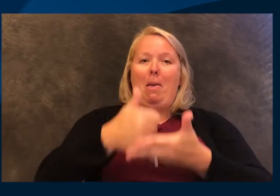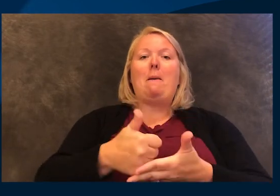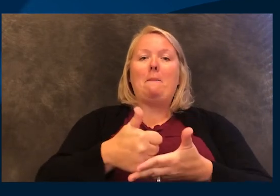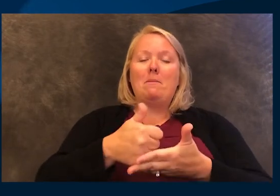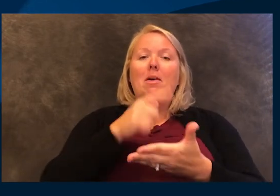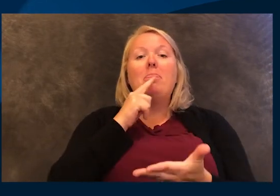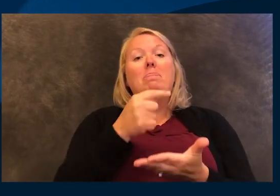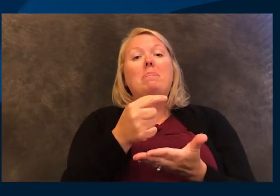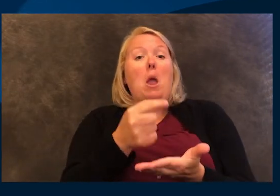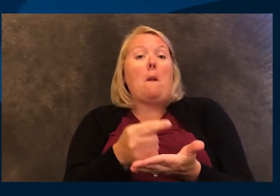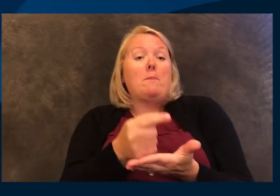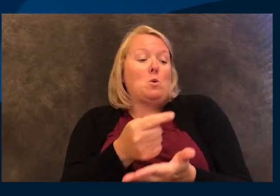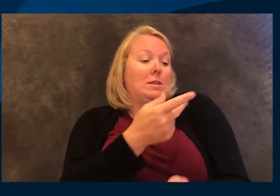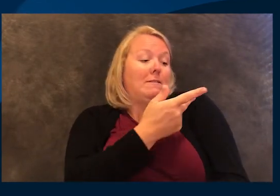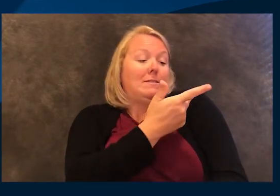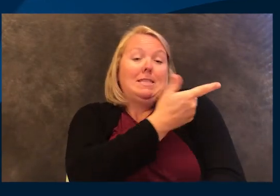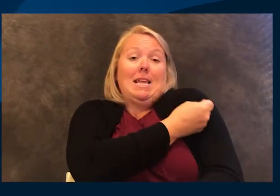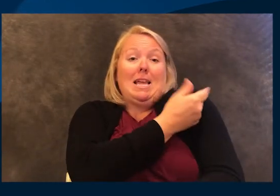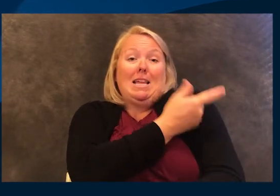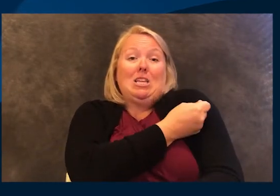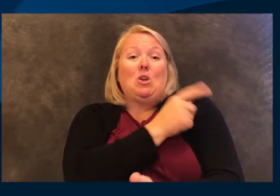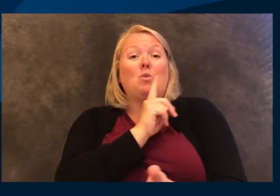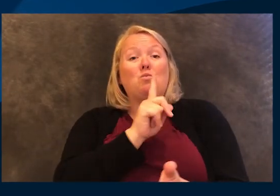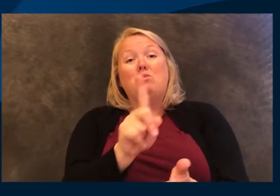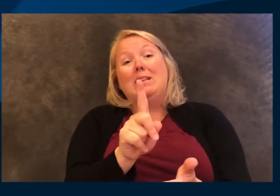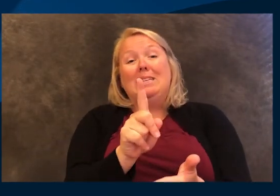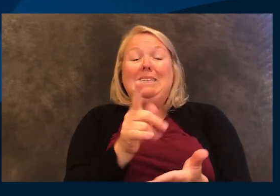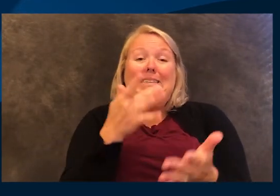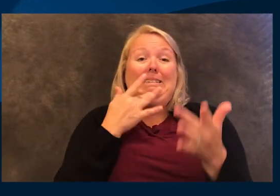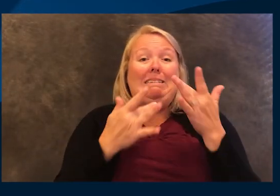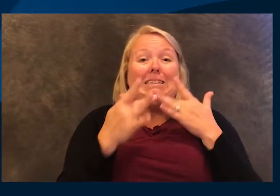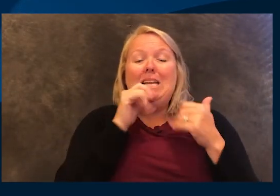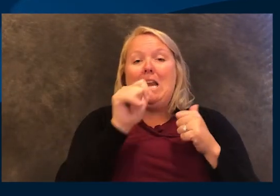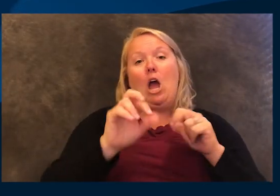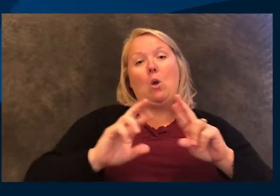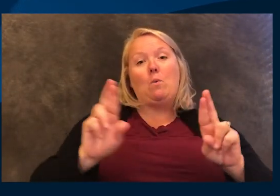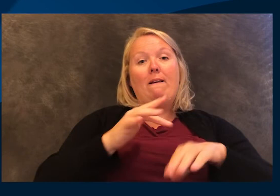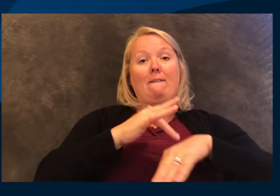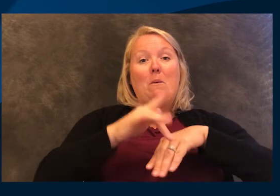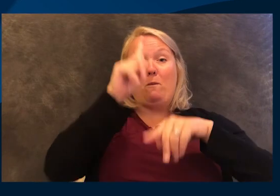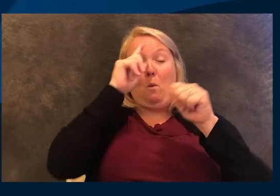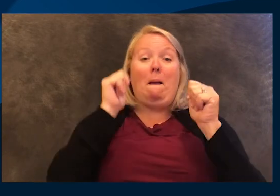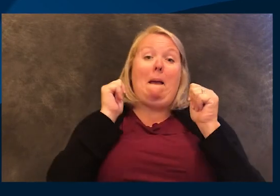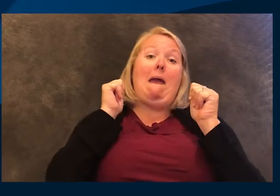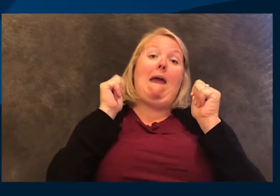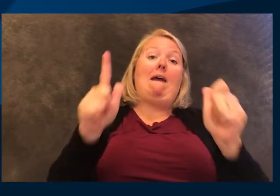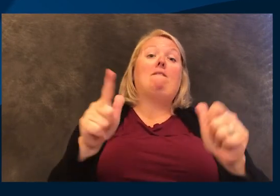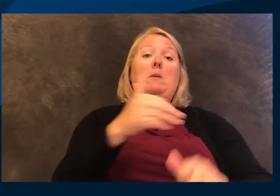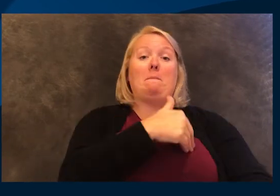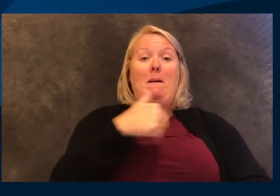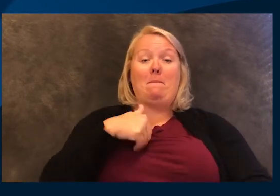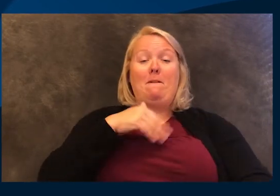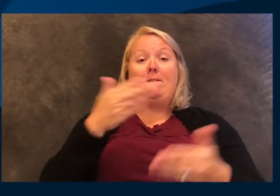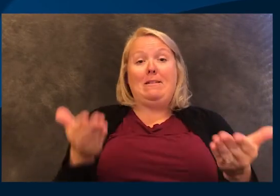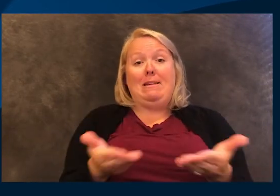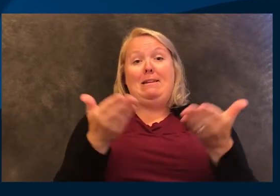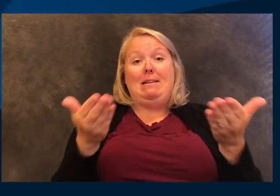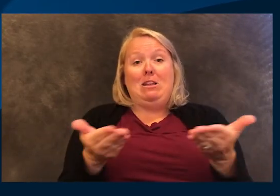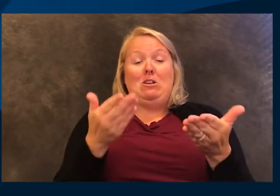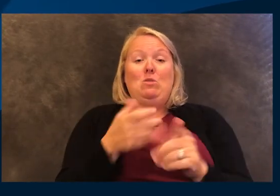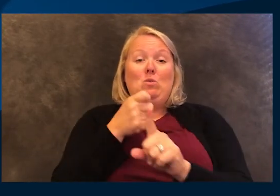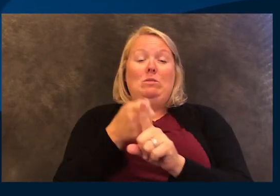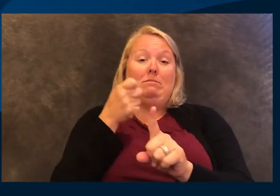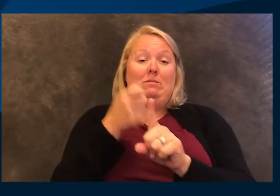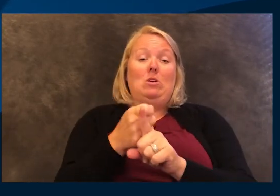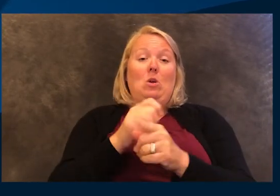Therapeutics like vaccines are still a scarce resource and are not readily available for every member of our community who catches